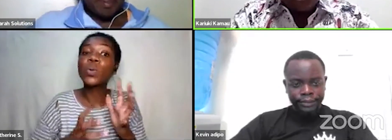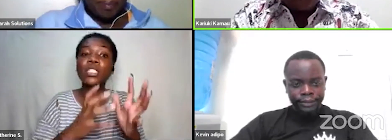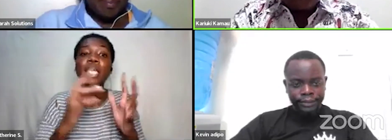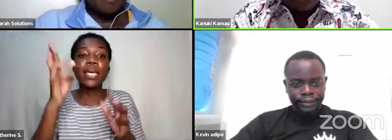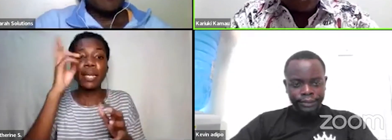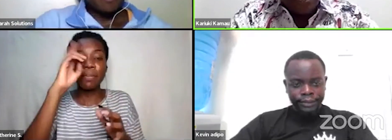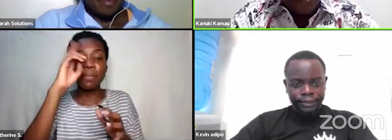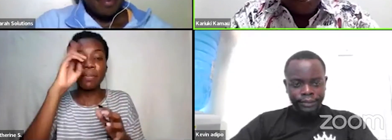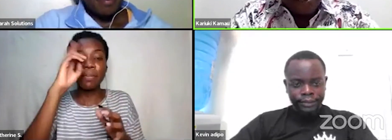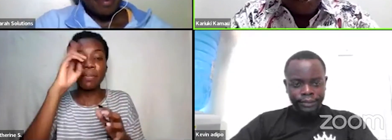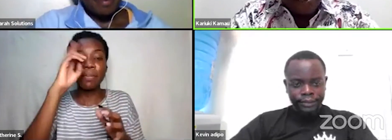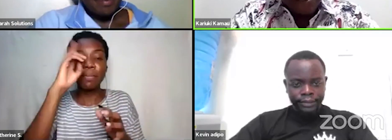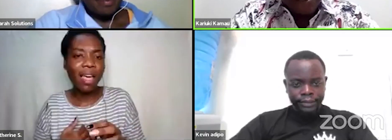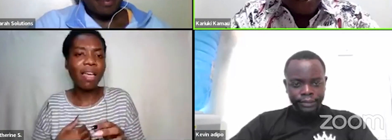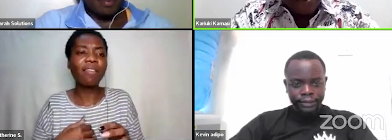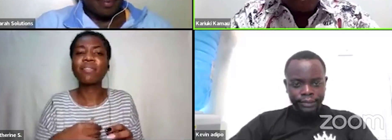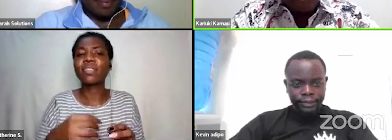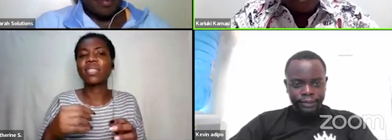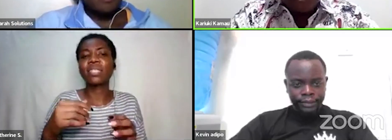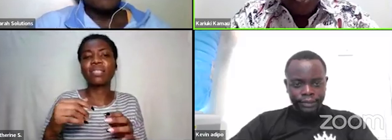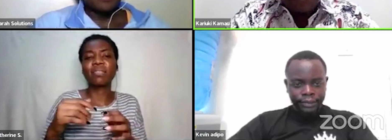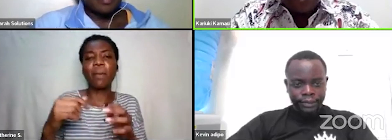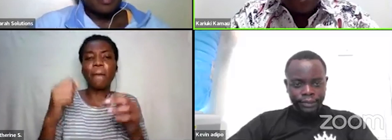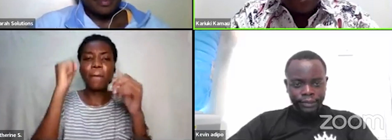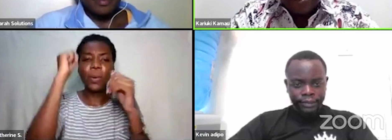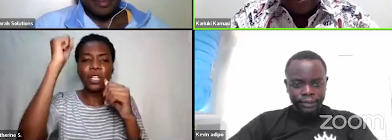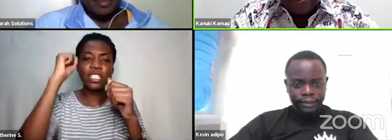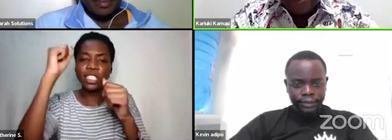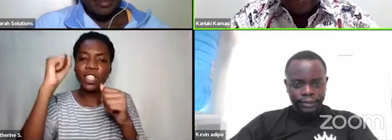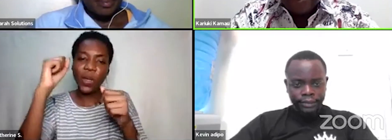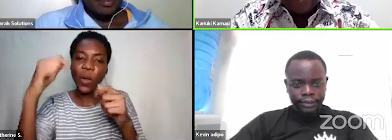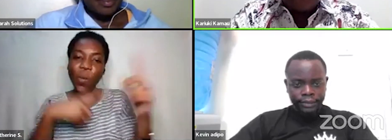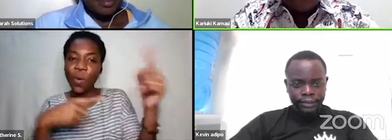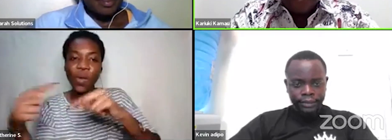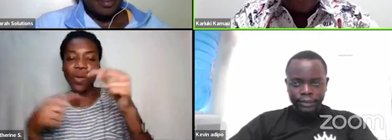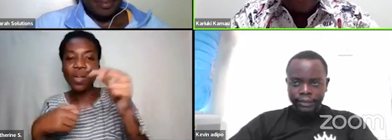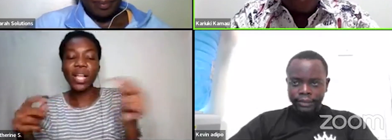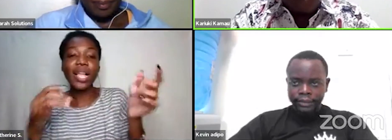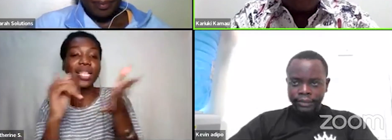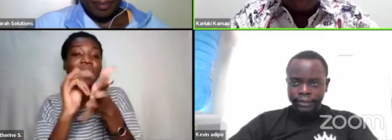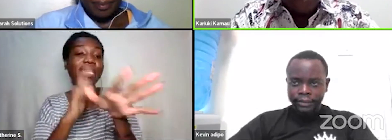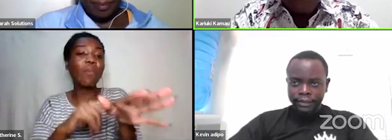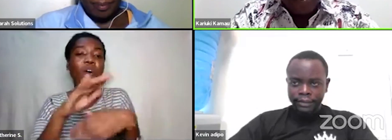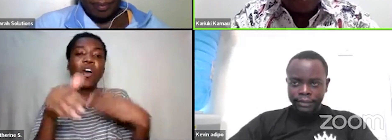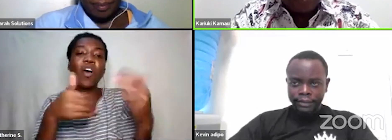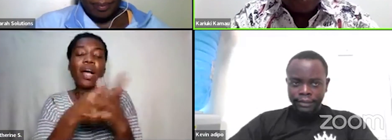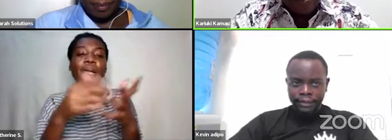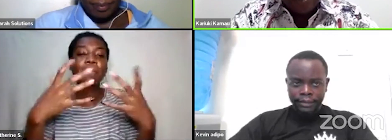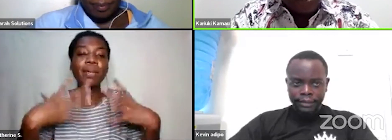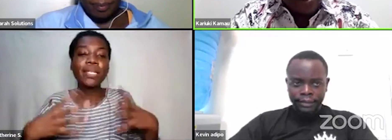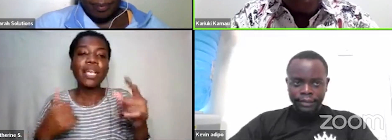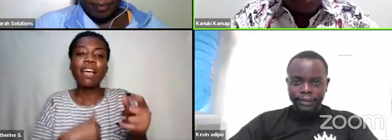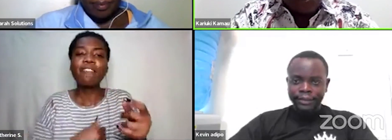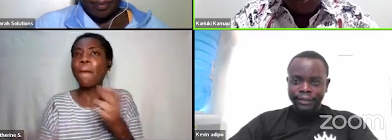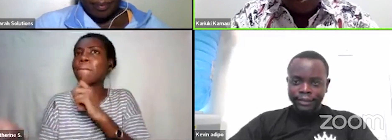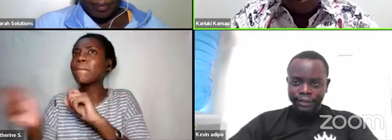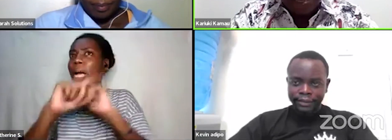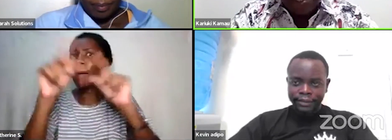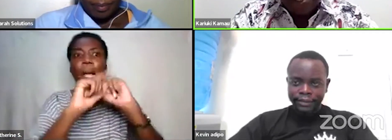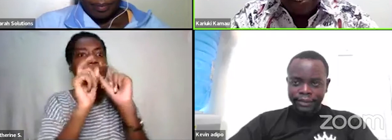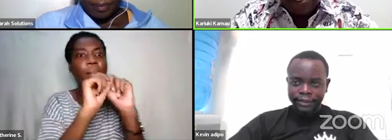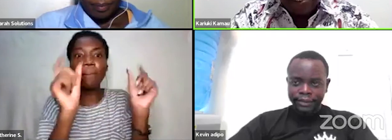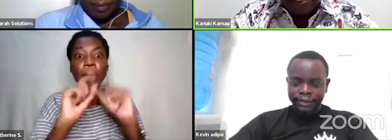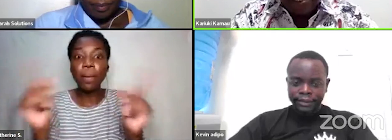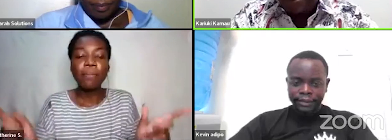in 2007, the political skirmishes, and everywhere there was fireworks. And when I see what